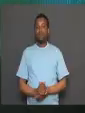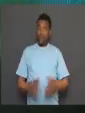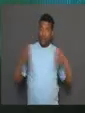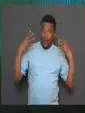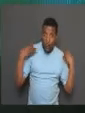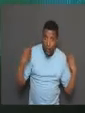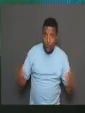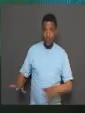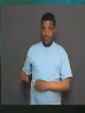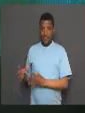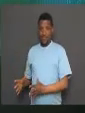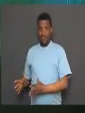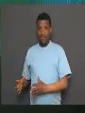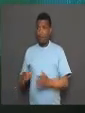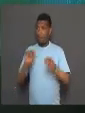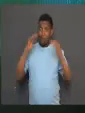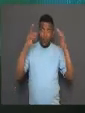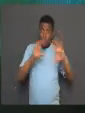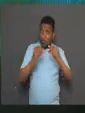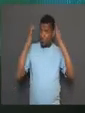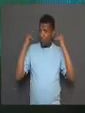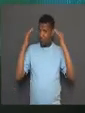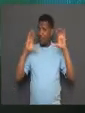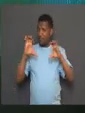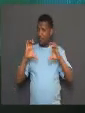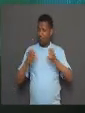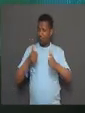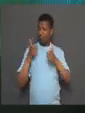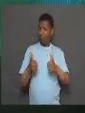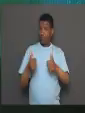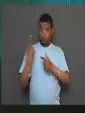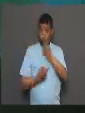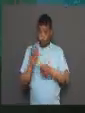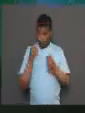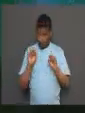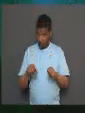Hello, students. I hope that your group had a productive discussion.